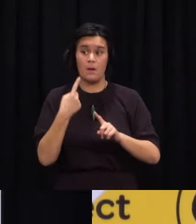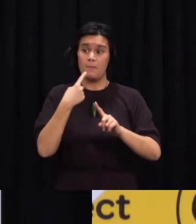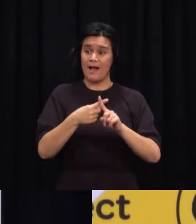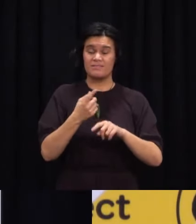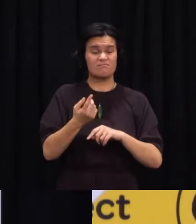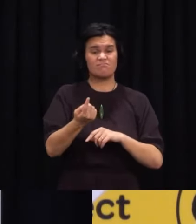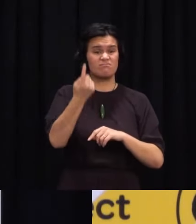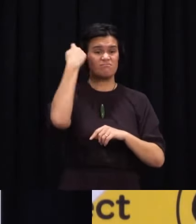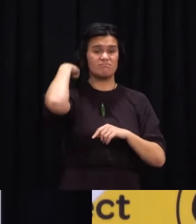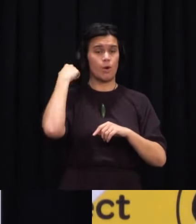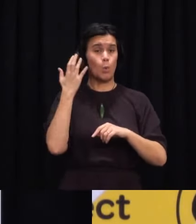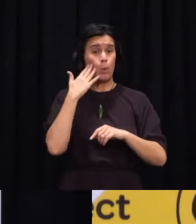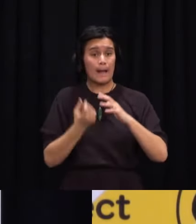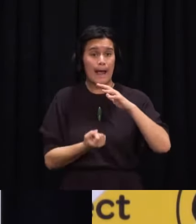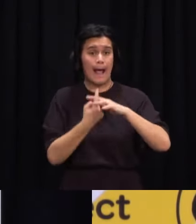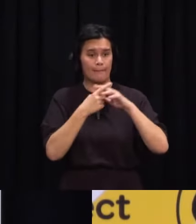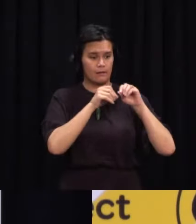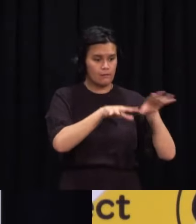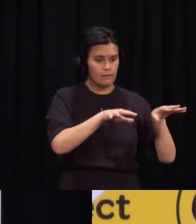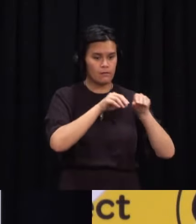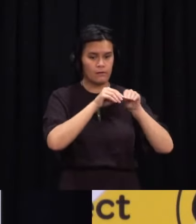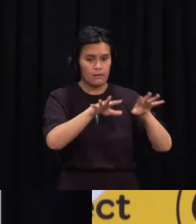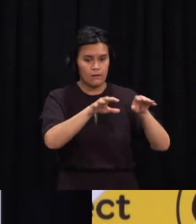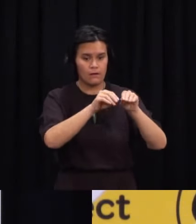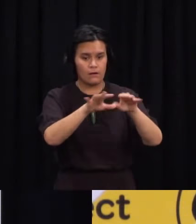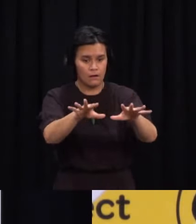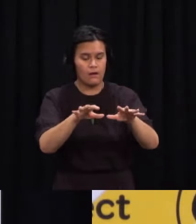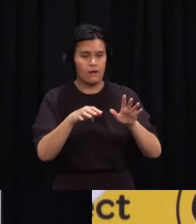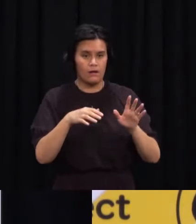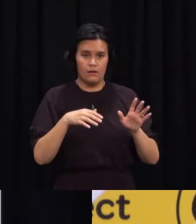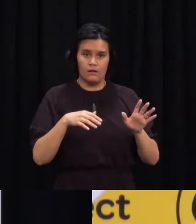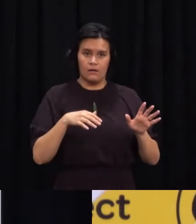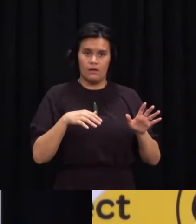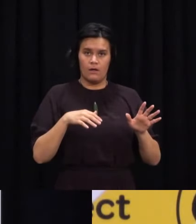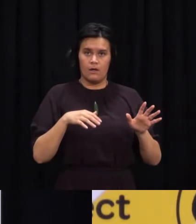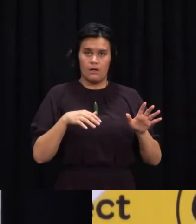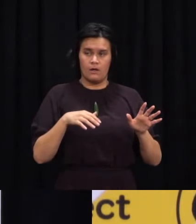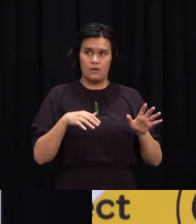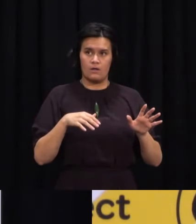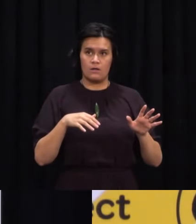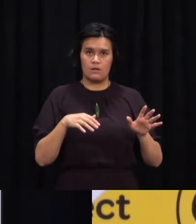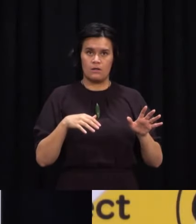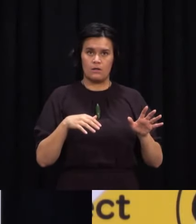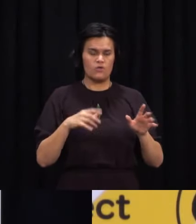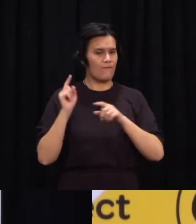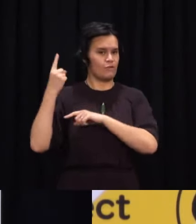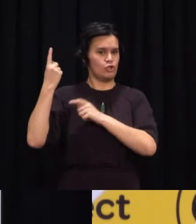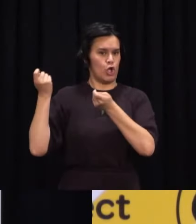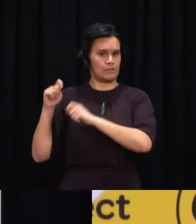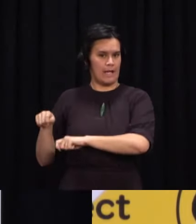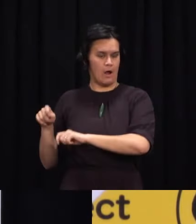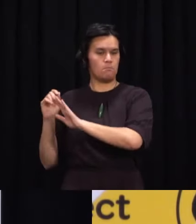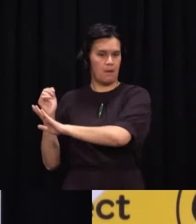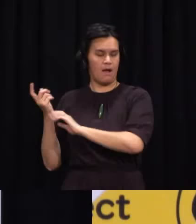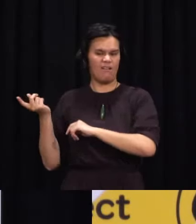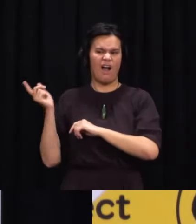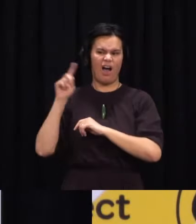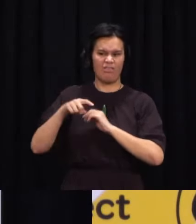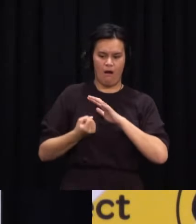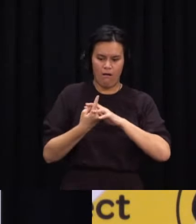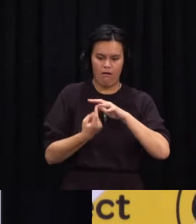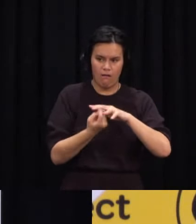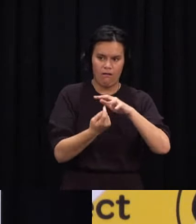we've had to date, bar our first one, has been firstly managed and stamped out at level 3. Level 3,